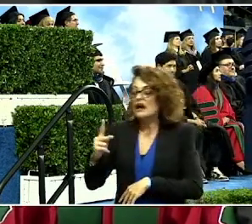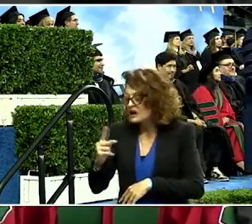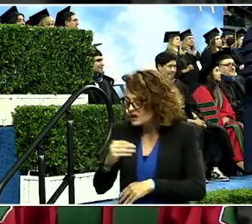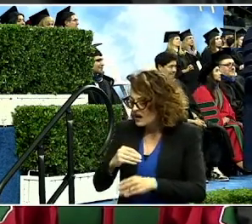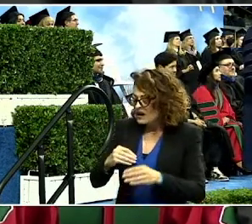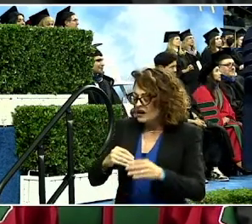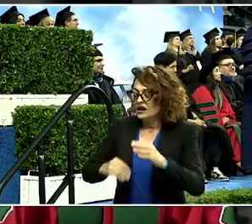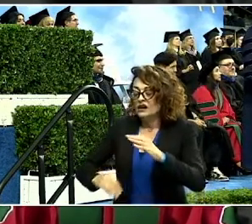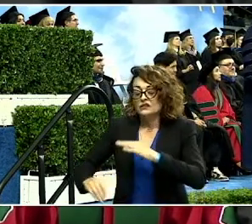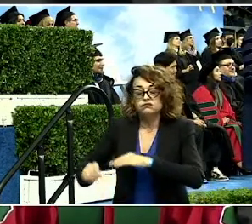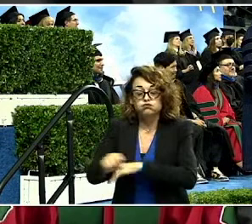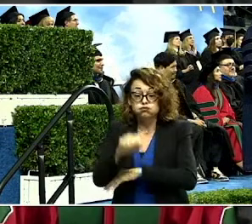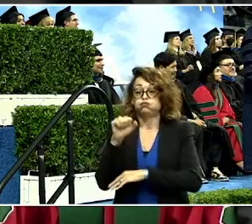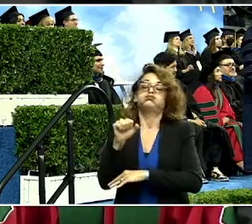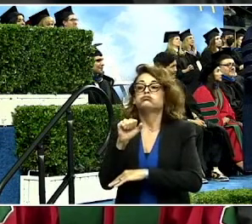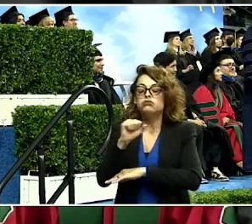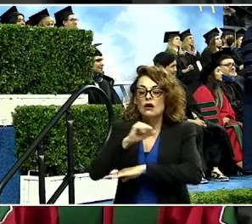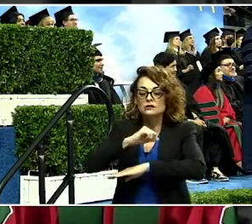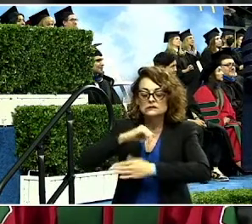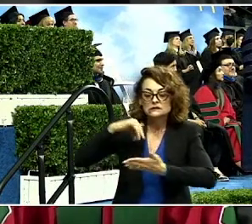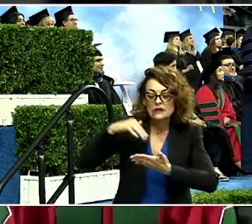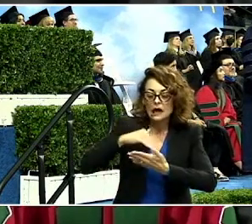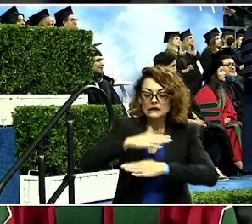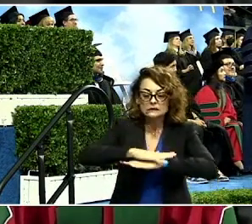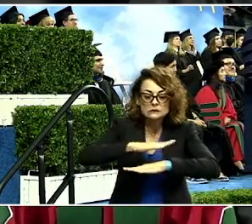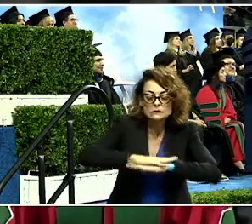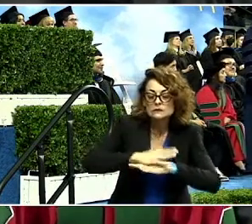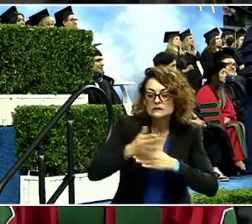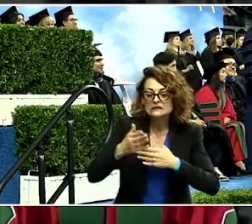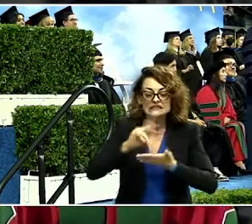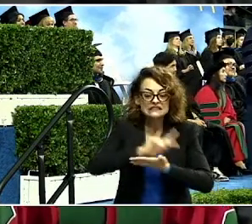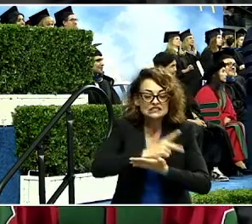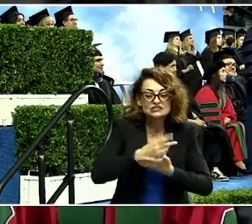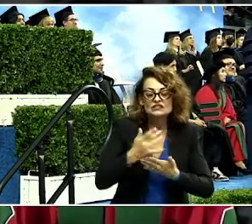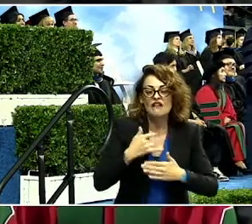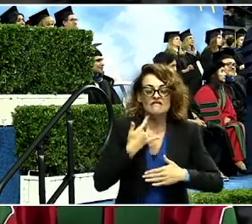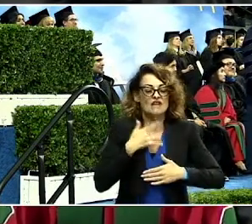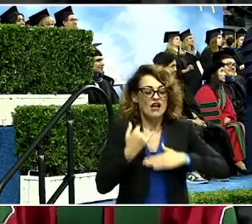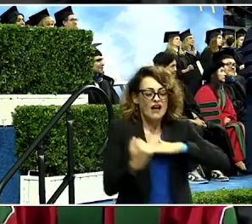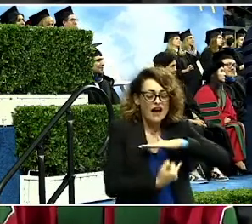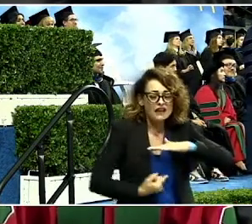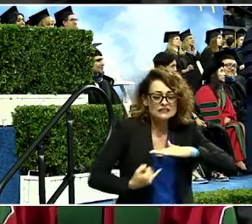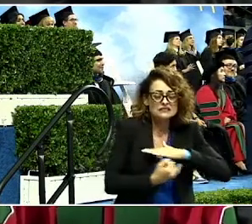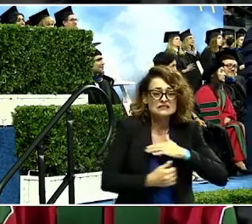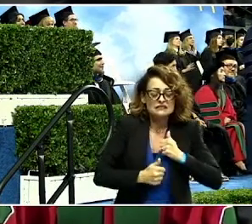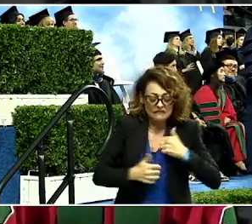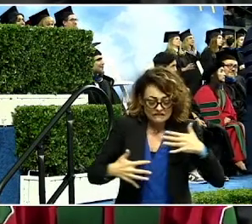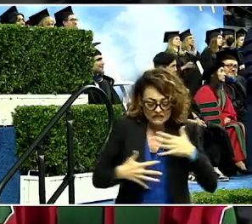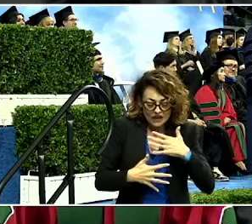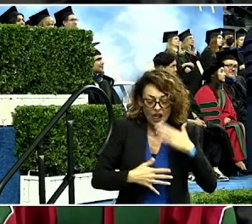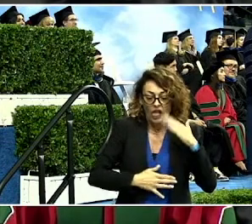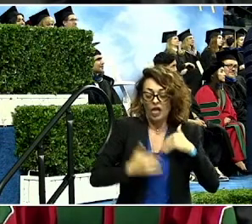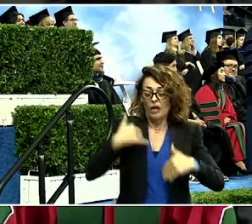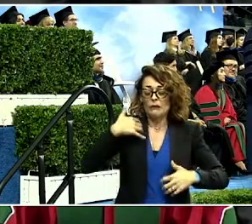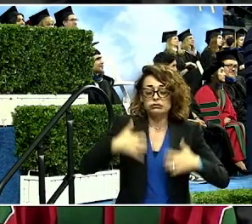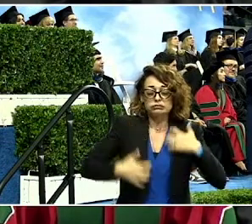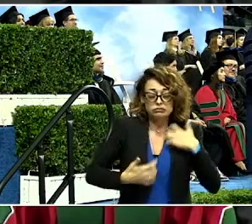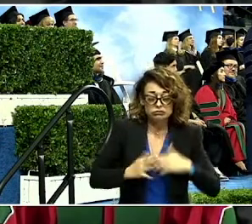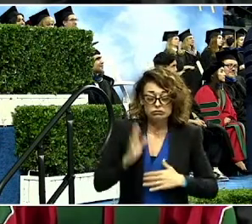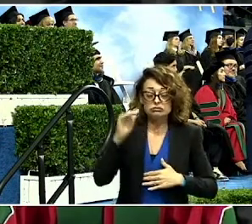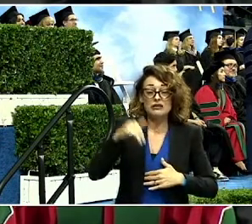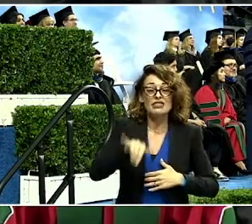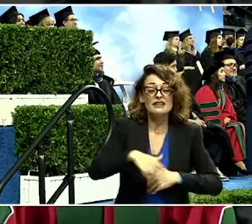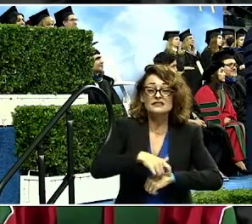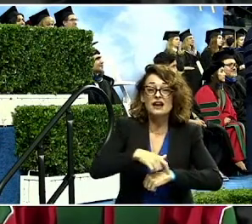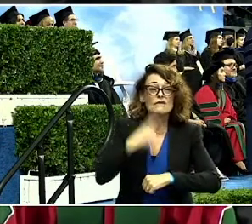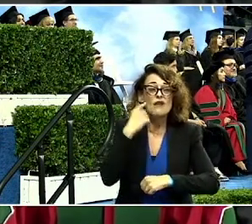caregivers, grappling with the fear of isolation, feelings of isolation and fear. This was a challenging time for everybody. I think for